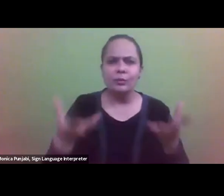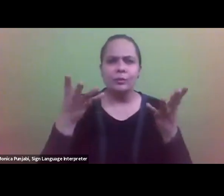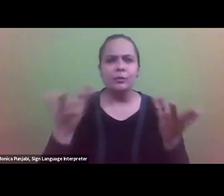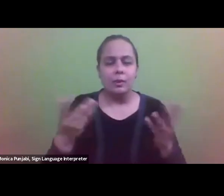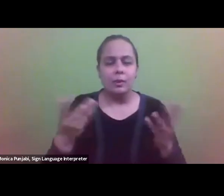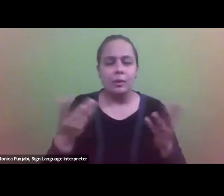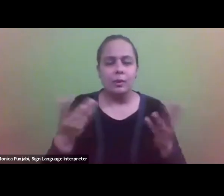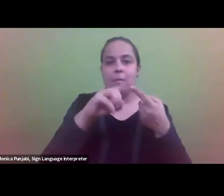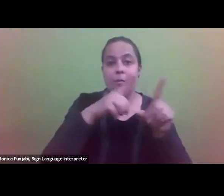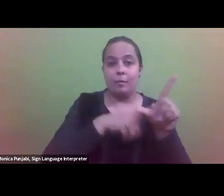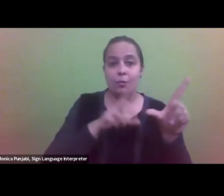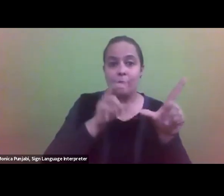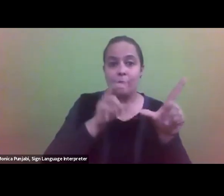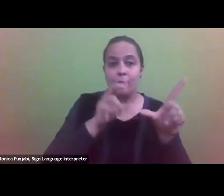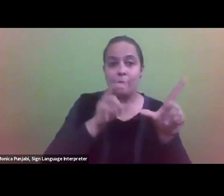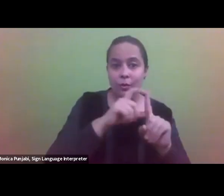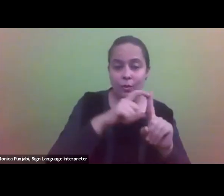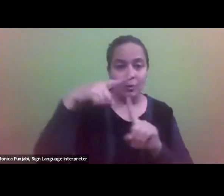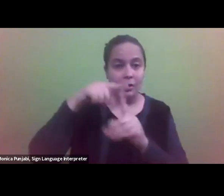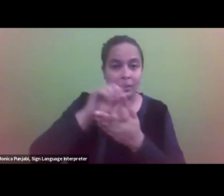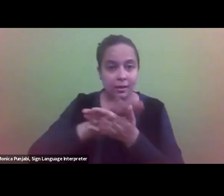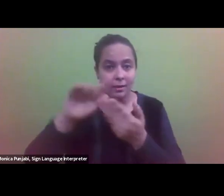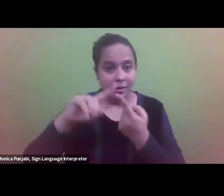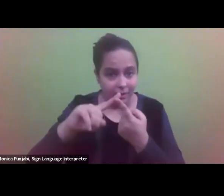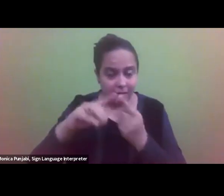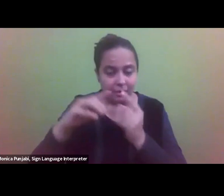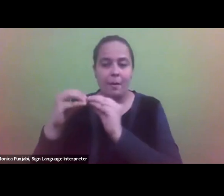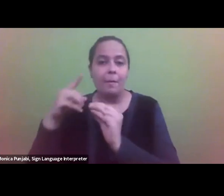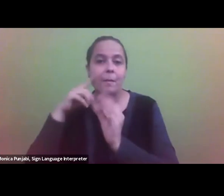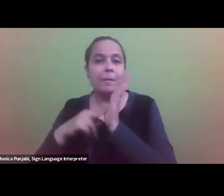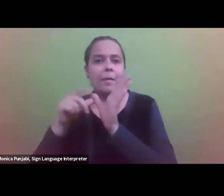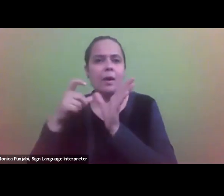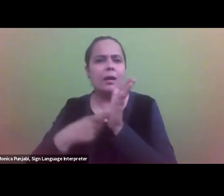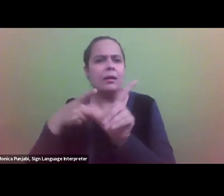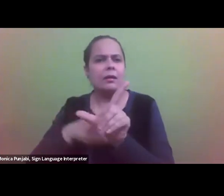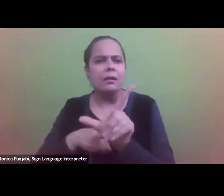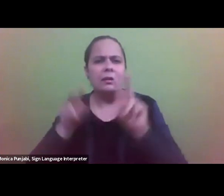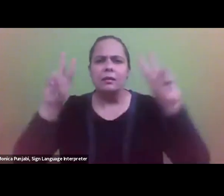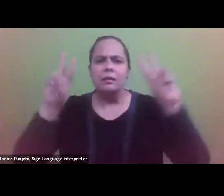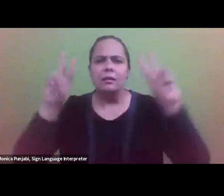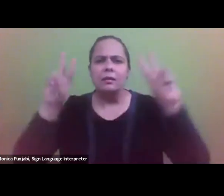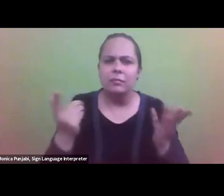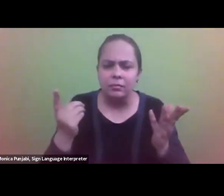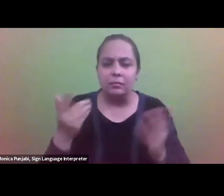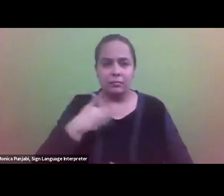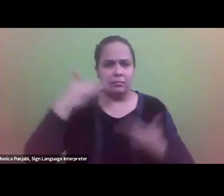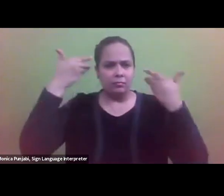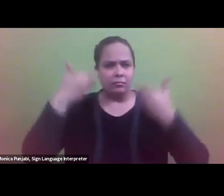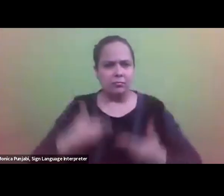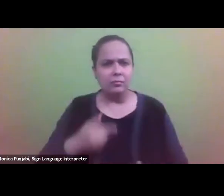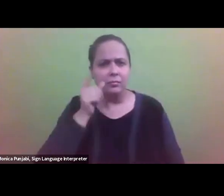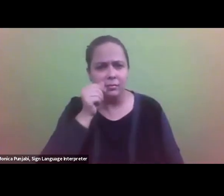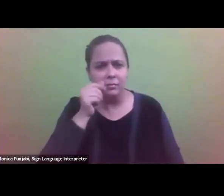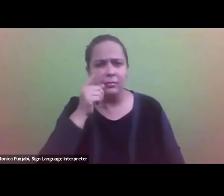Binary, Identities of Intersection, by introducing the Deputy Principal Officer at the U.S. Consulate General in